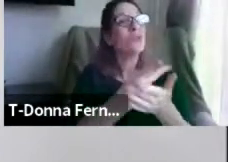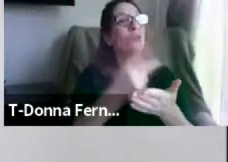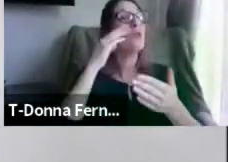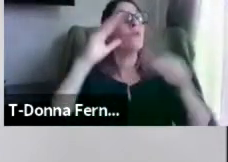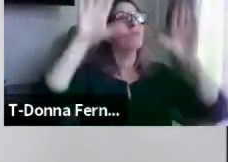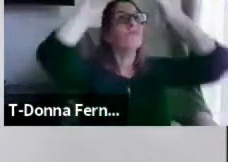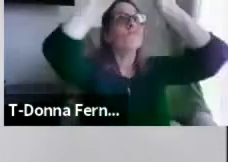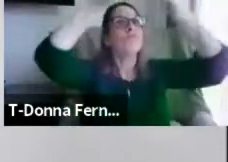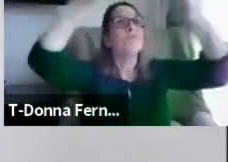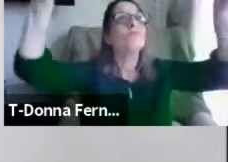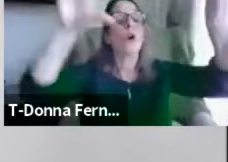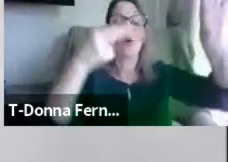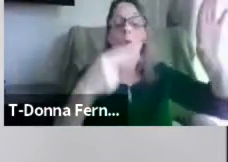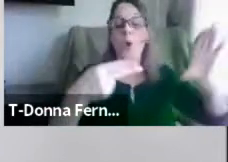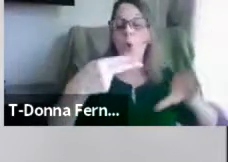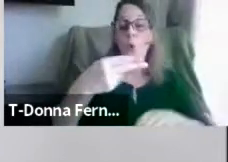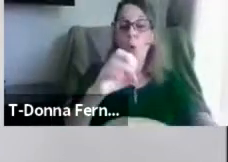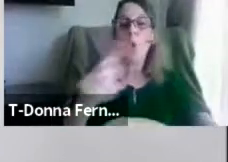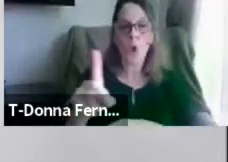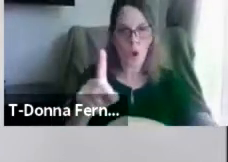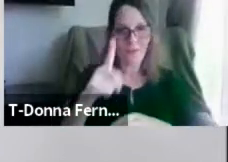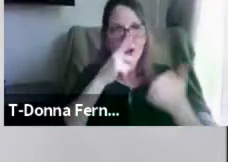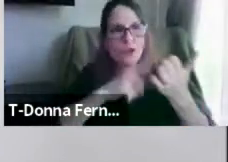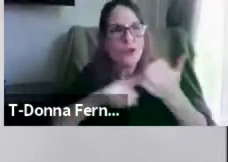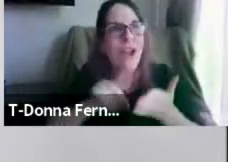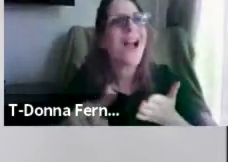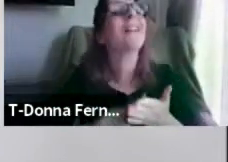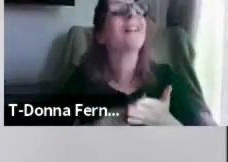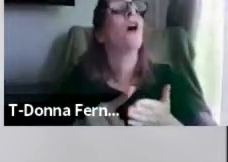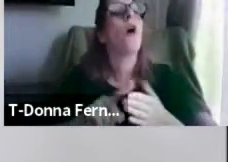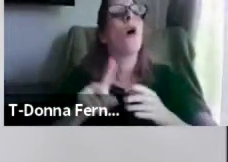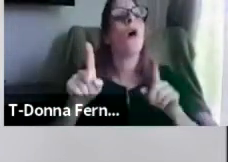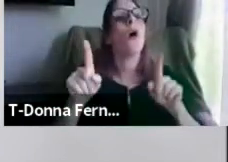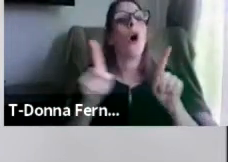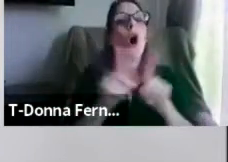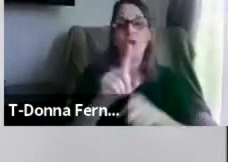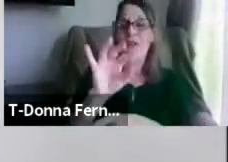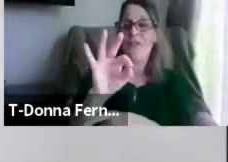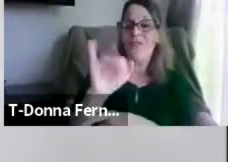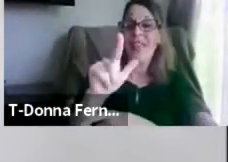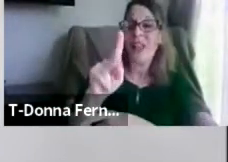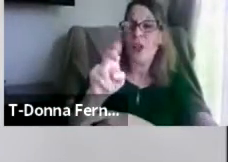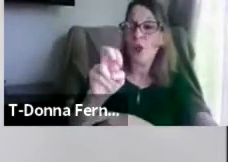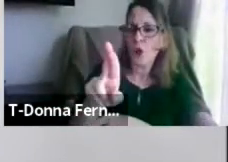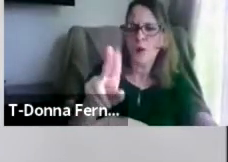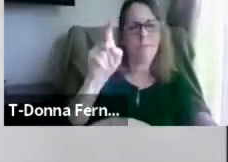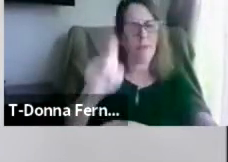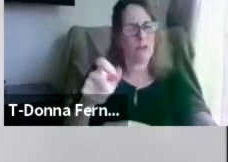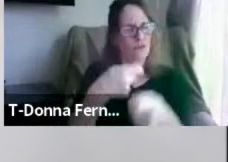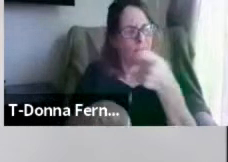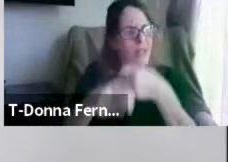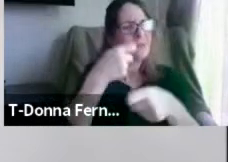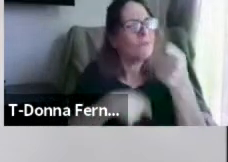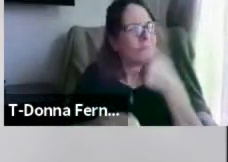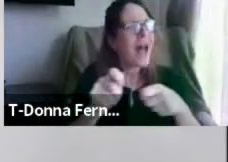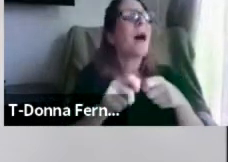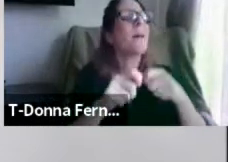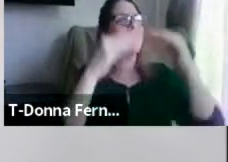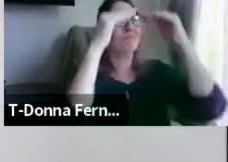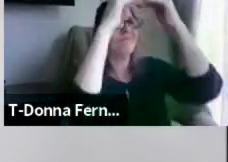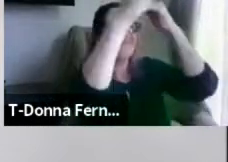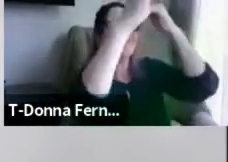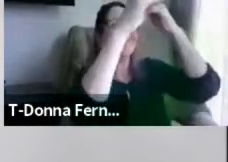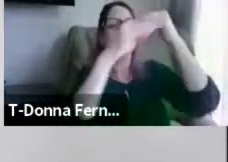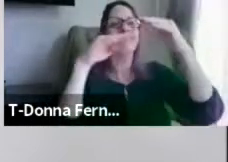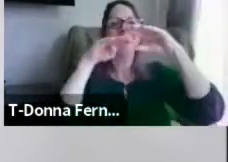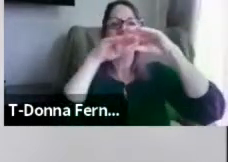opening. Any of your filters should also be replaced. That includes any filters that are in your hood systems or any